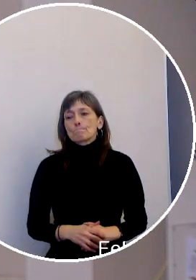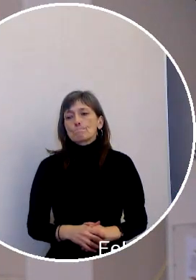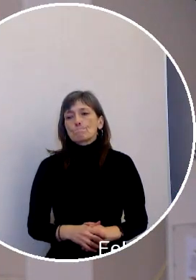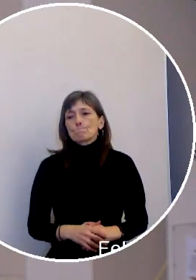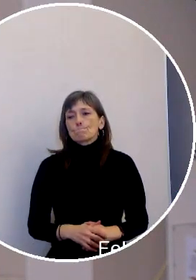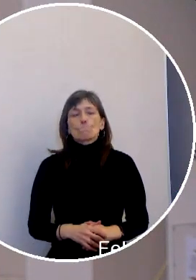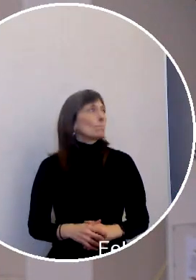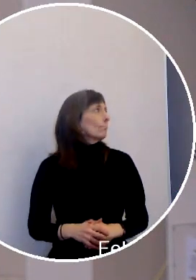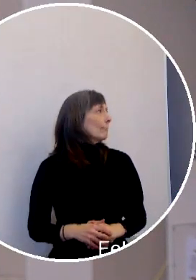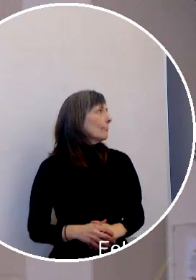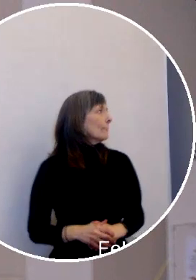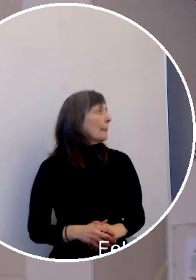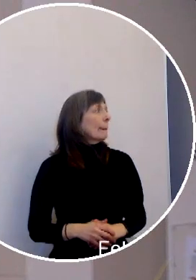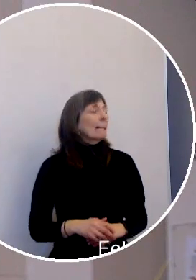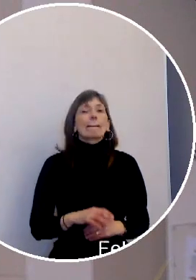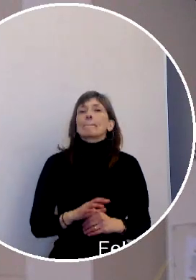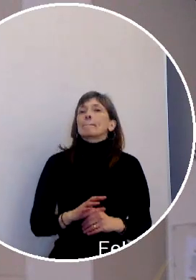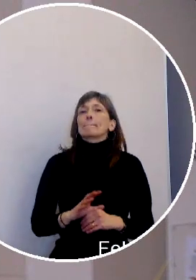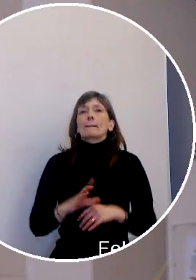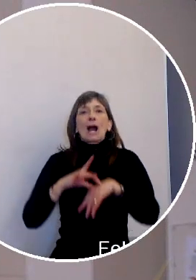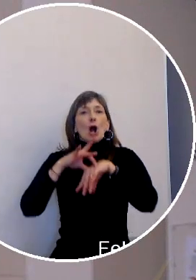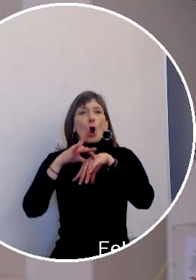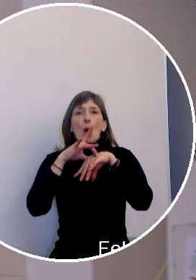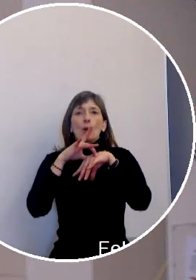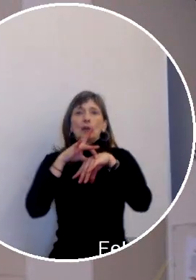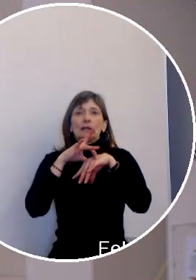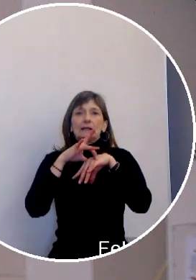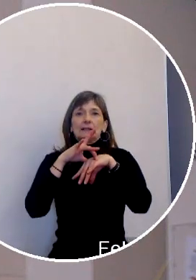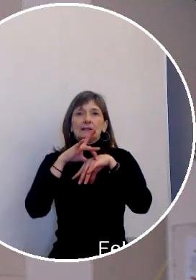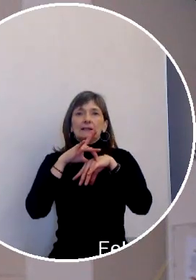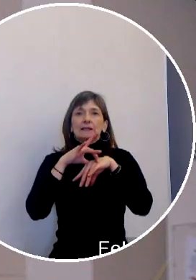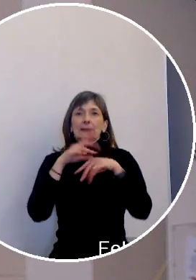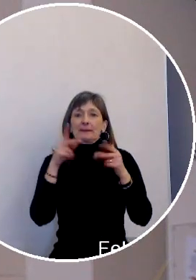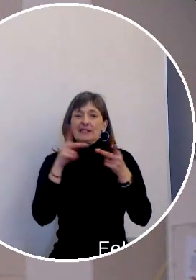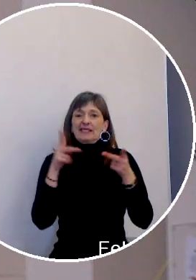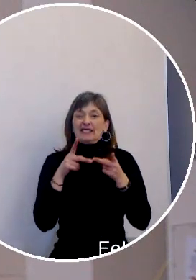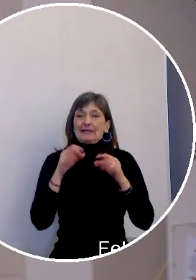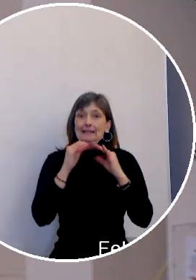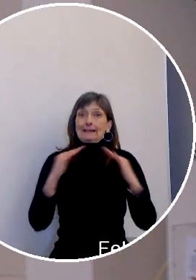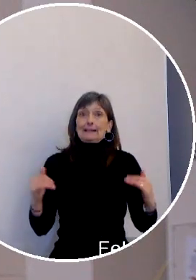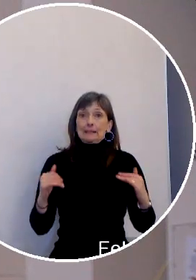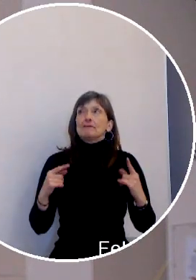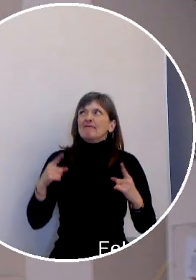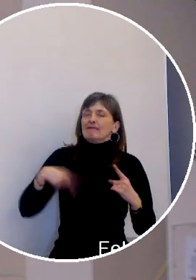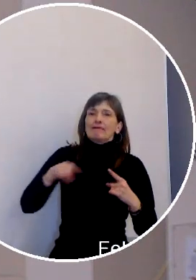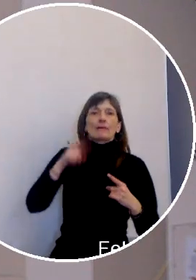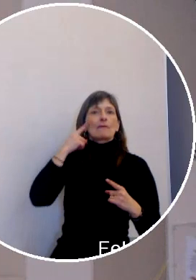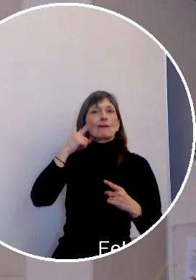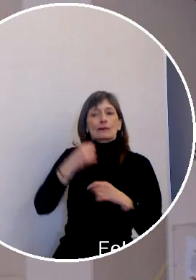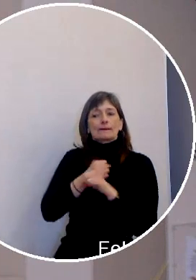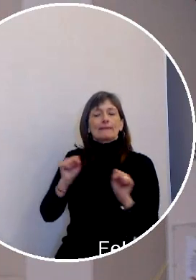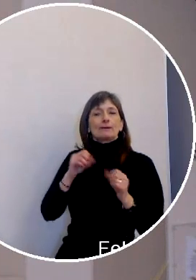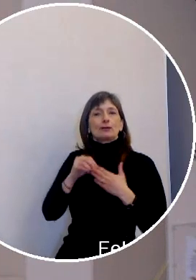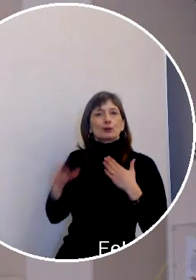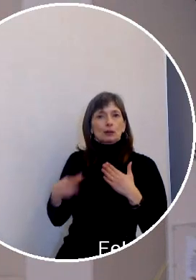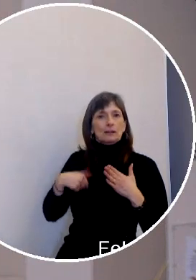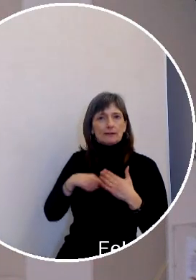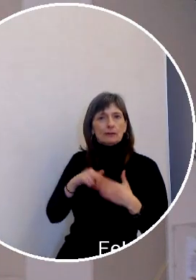The global positioning system is, of course, in the vein of our safety for our students.